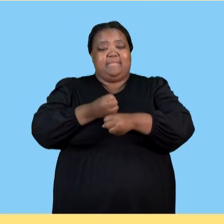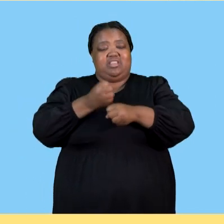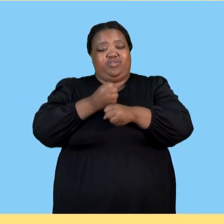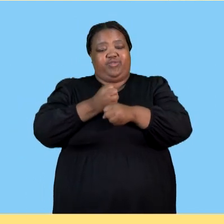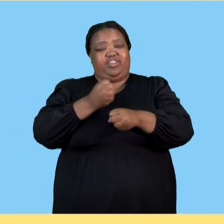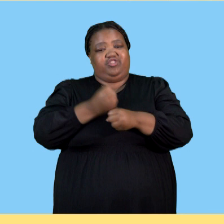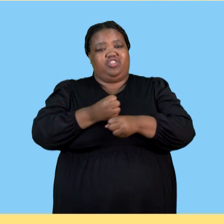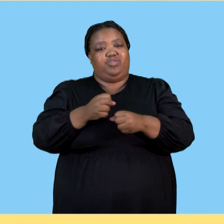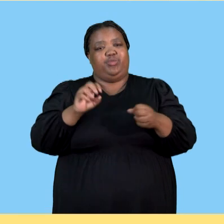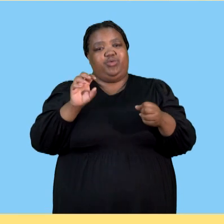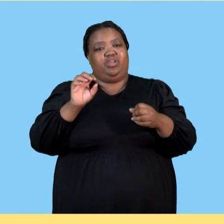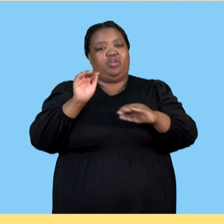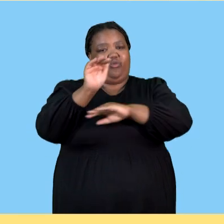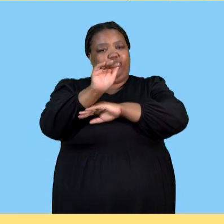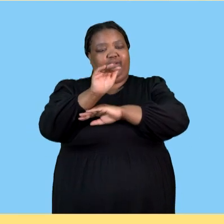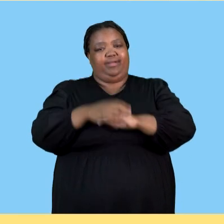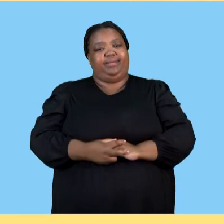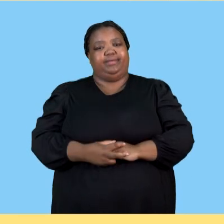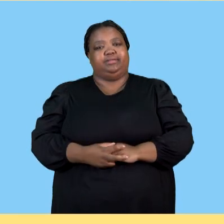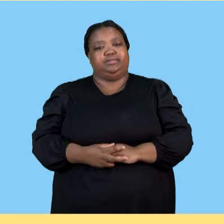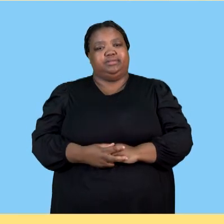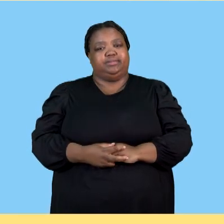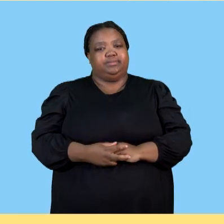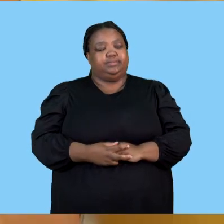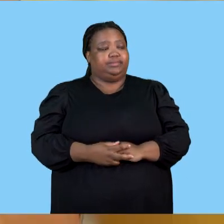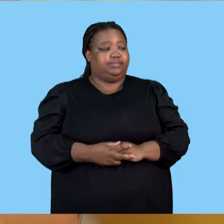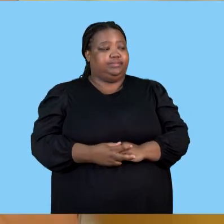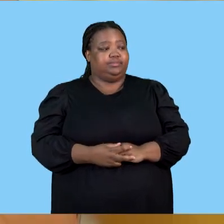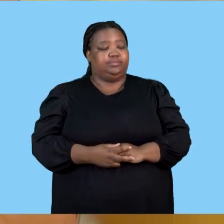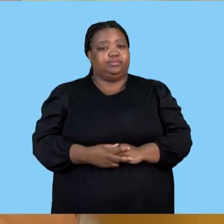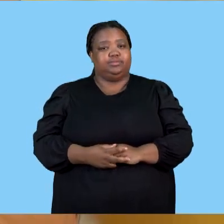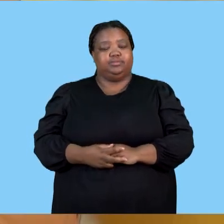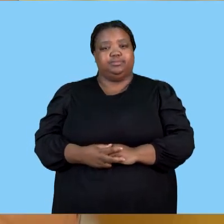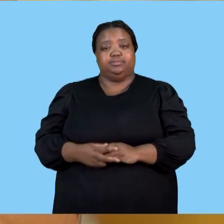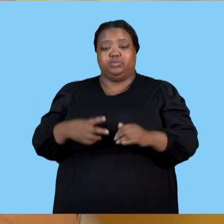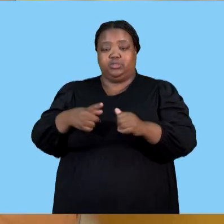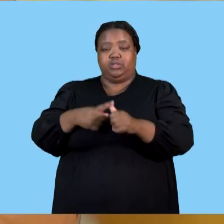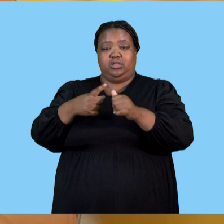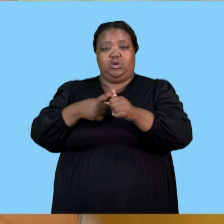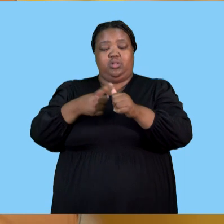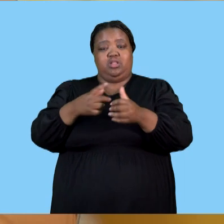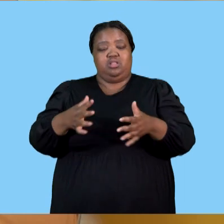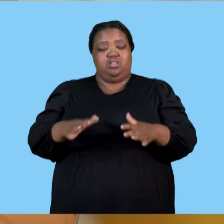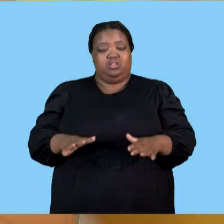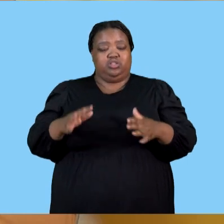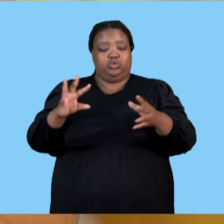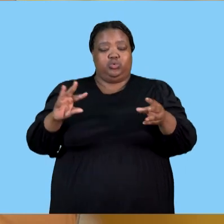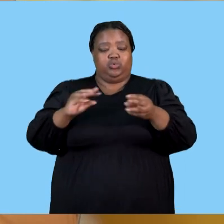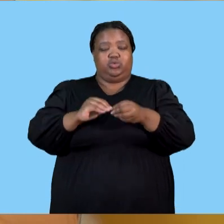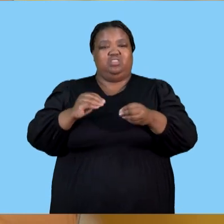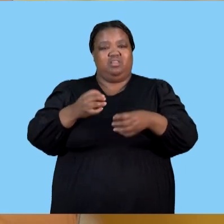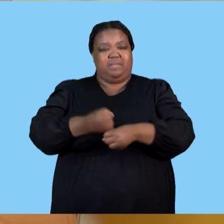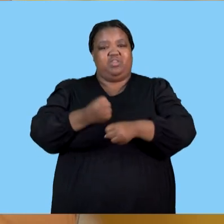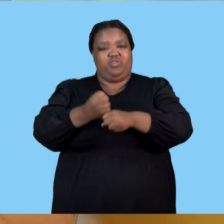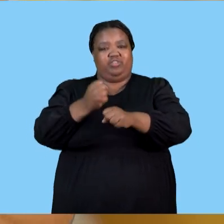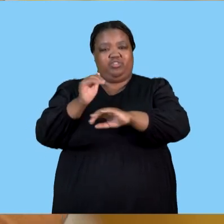overhead for the month. Now that we have calculated the total manufacturing